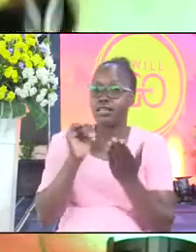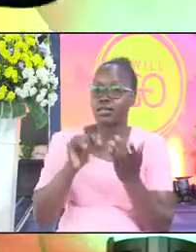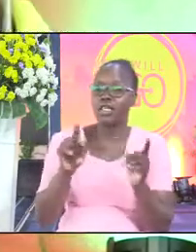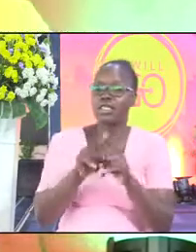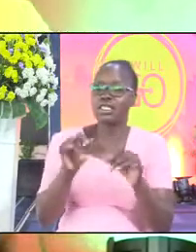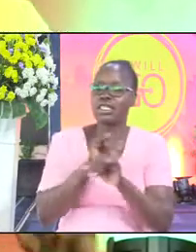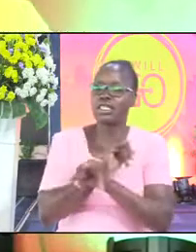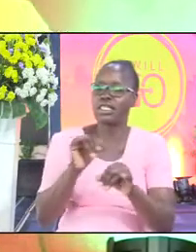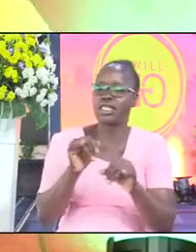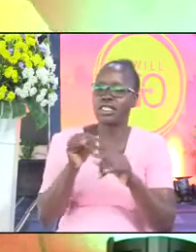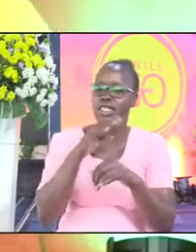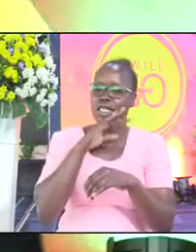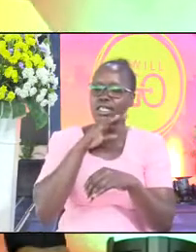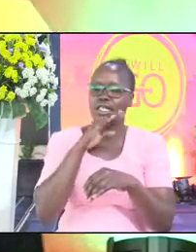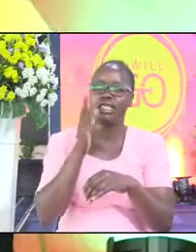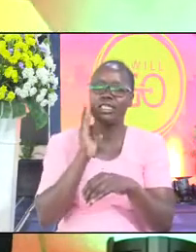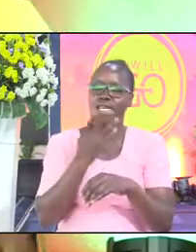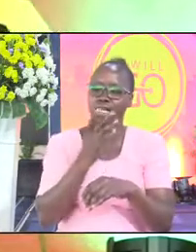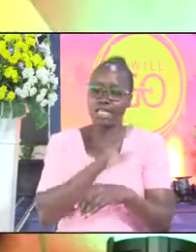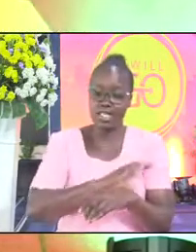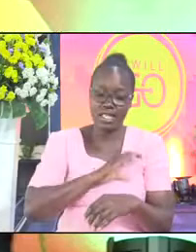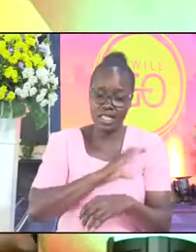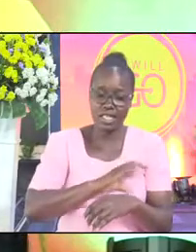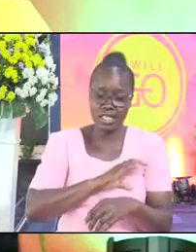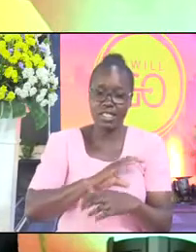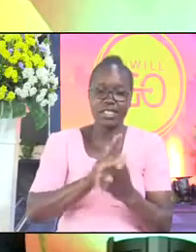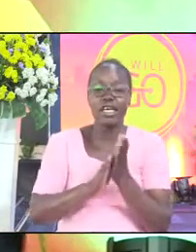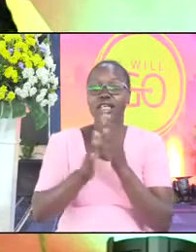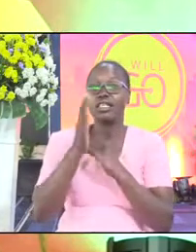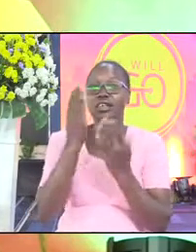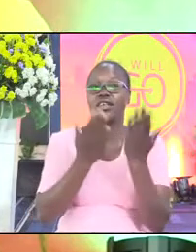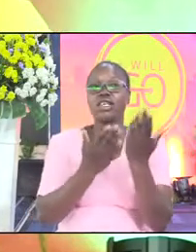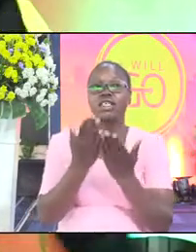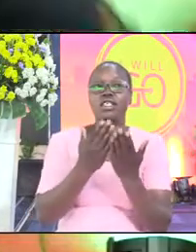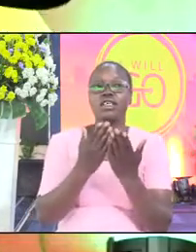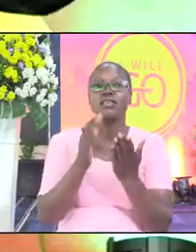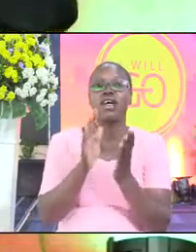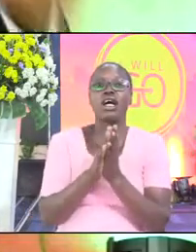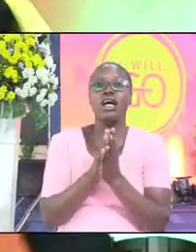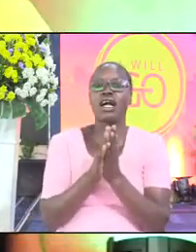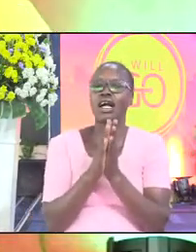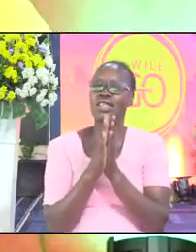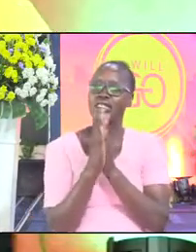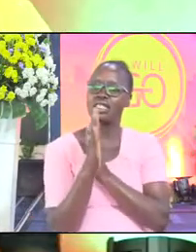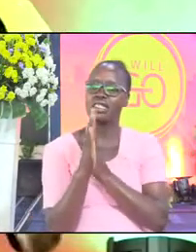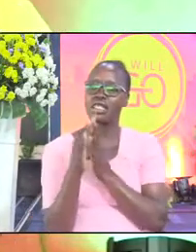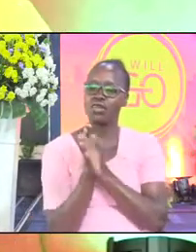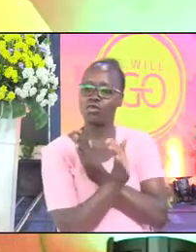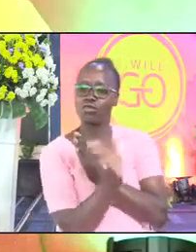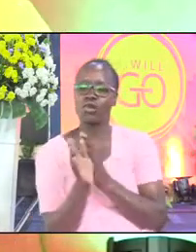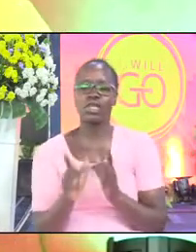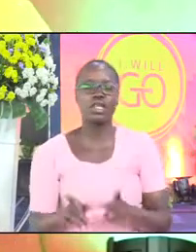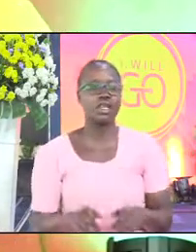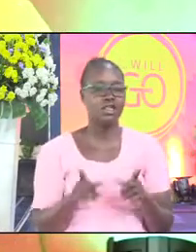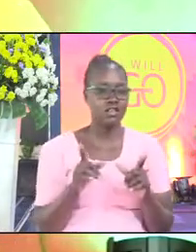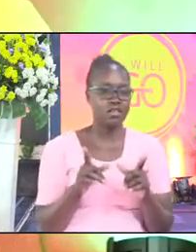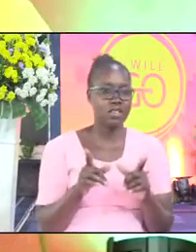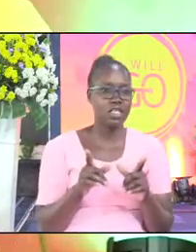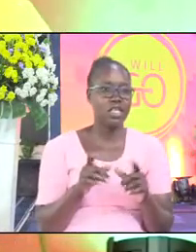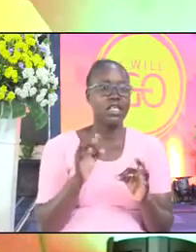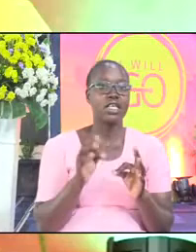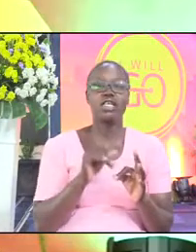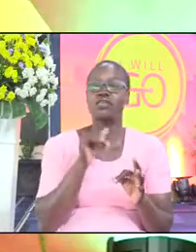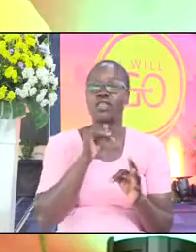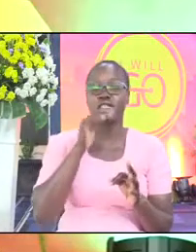still clean up dirty characters. The God I serve can straighten up crooked lives. If I